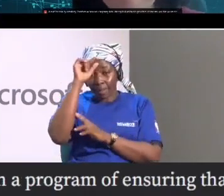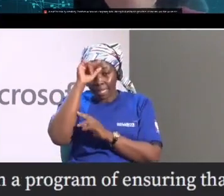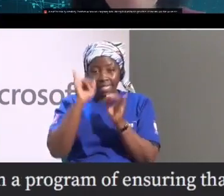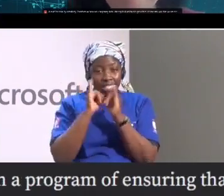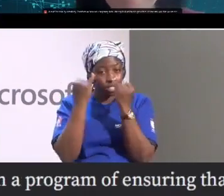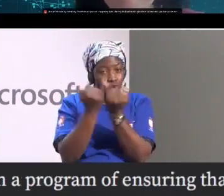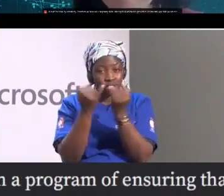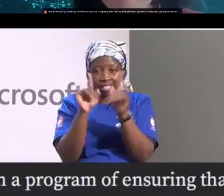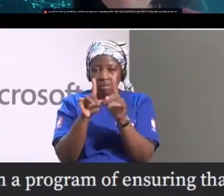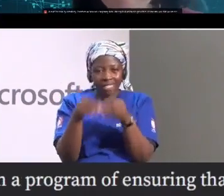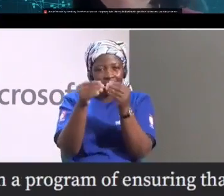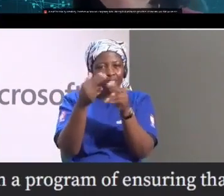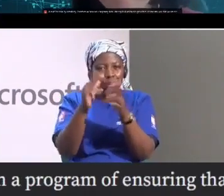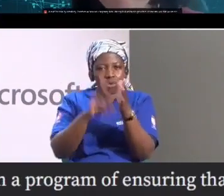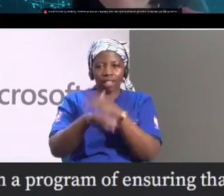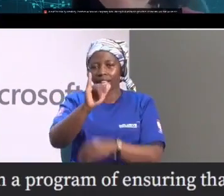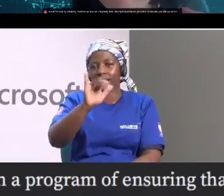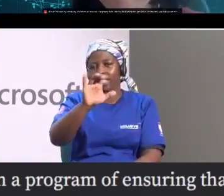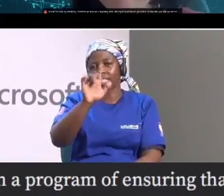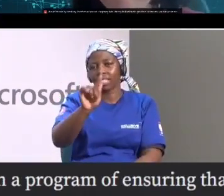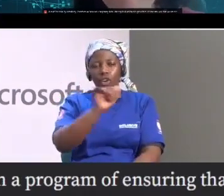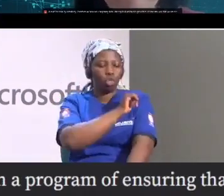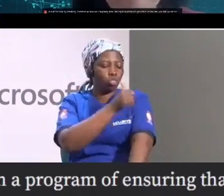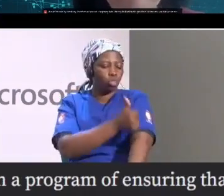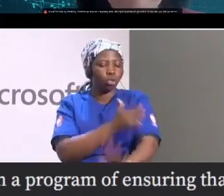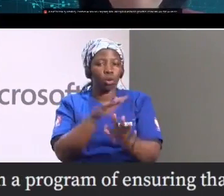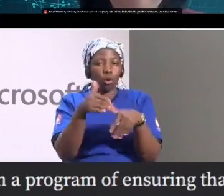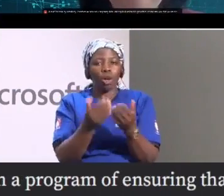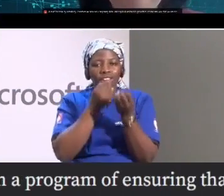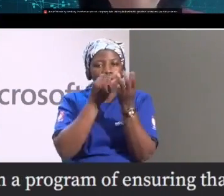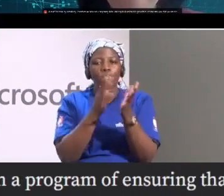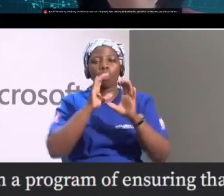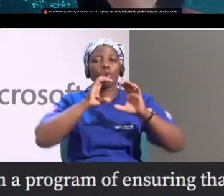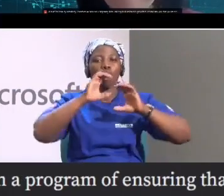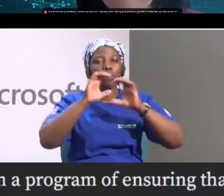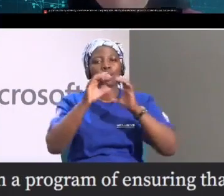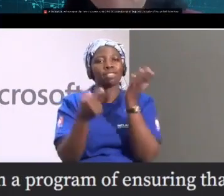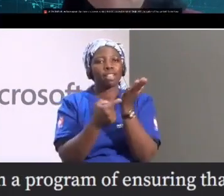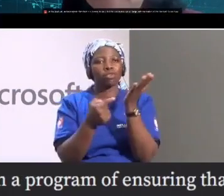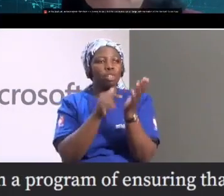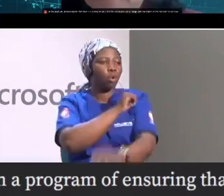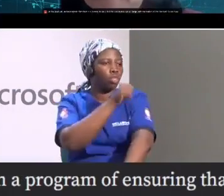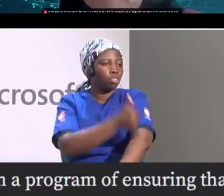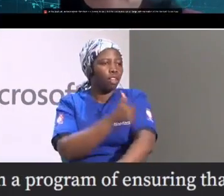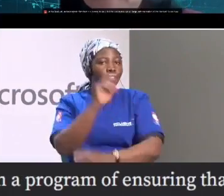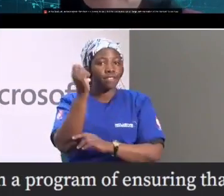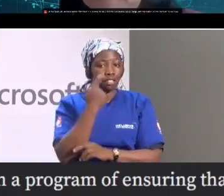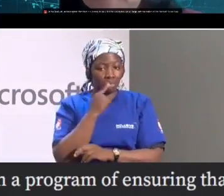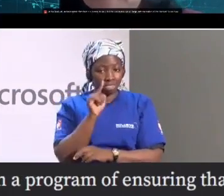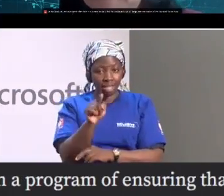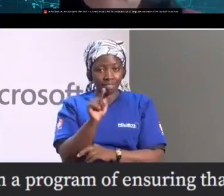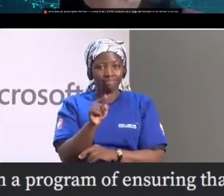entities, and it's called ICT Authority, or Information Communication Technology Authority of Kenya. So